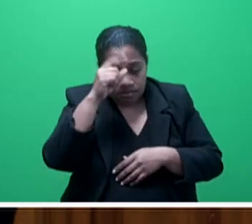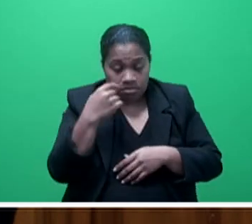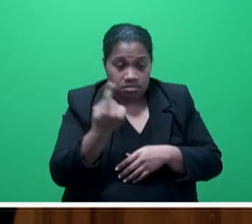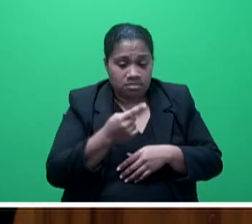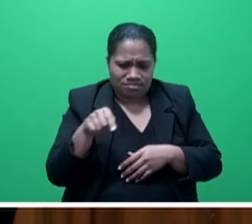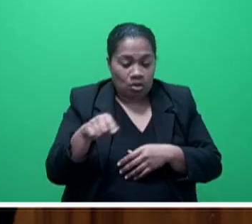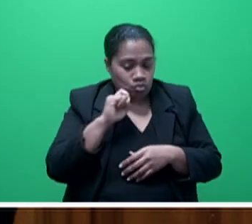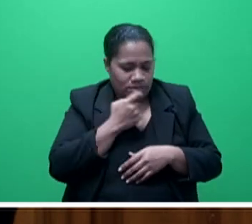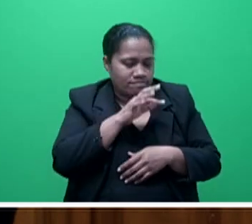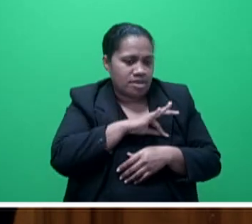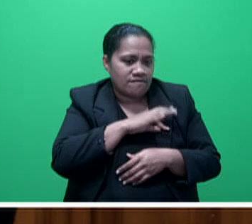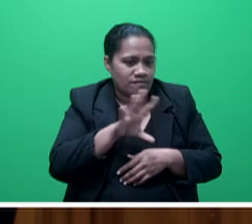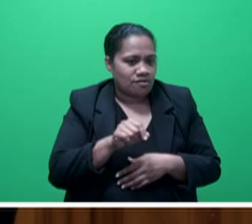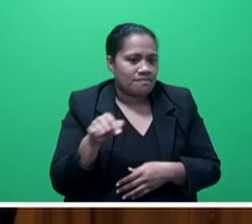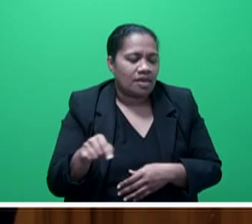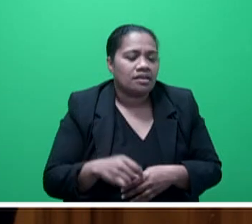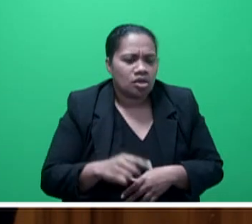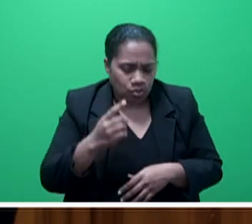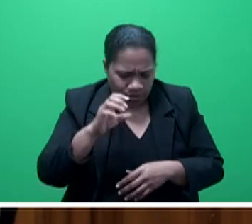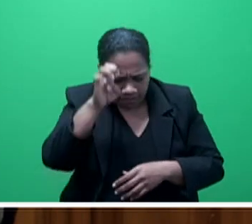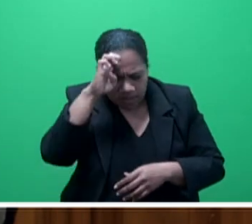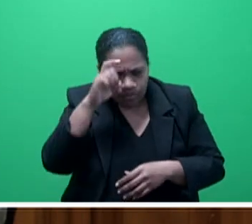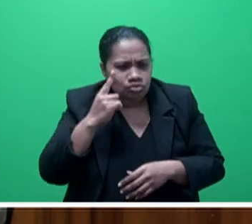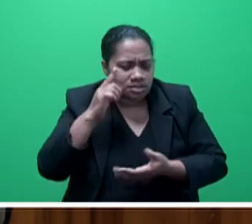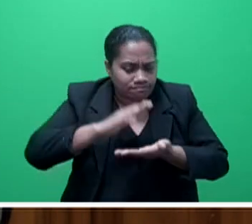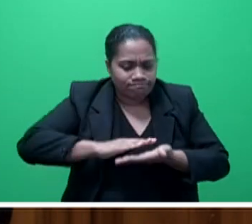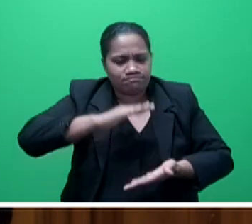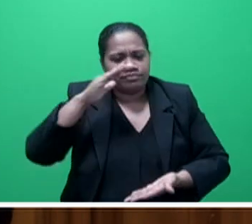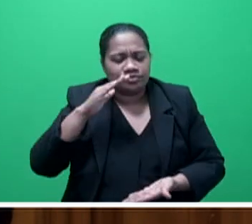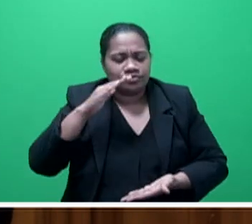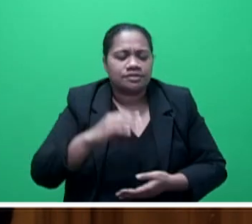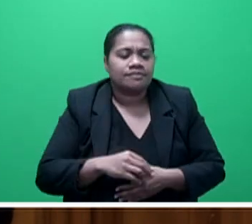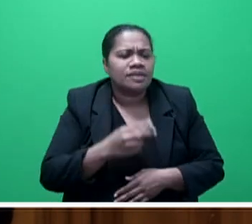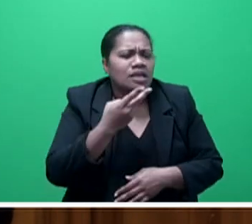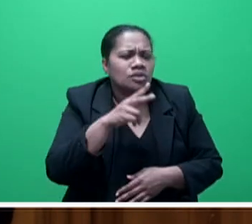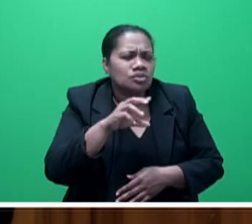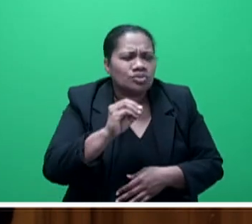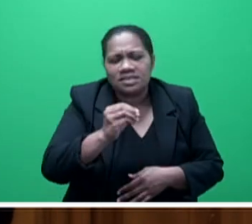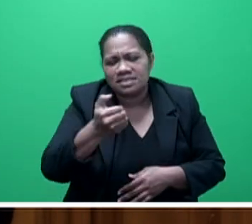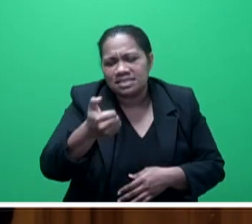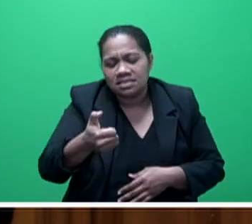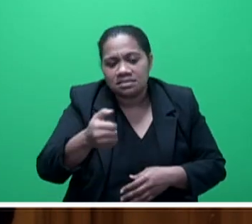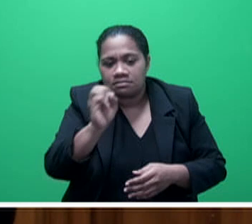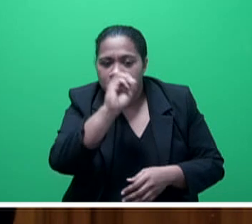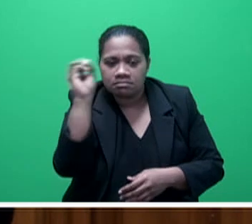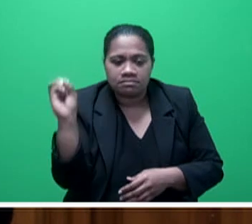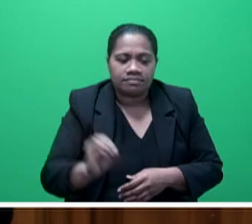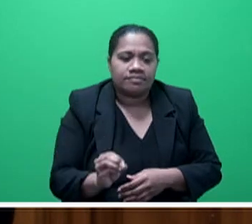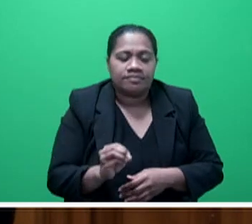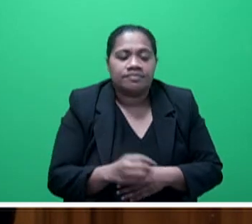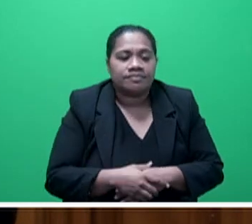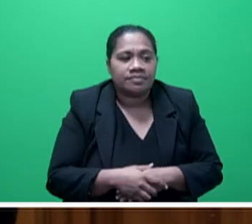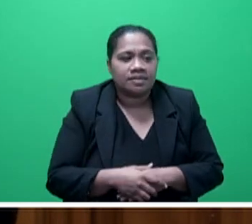benefit from this as we expect to see an increase in water supply capacity by 26% and wastewater treatment capacity